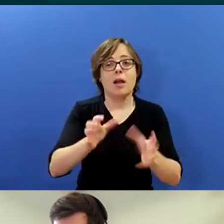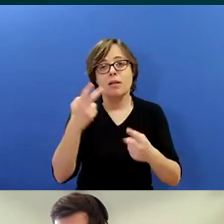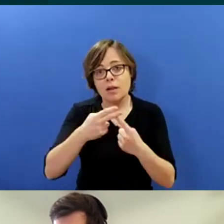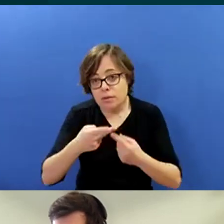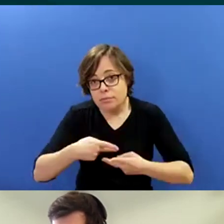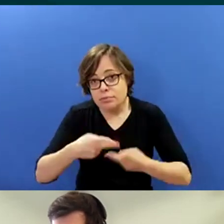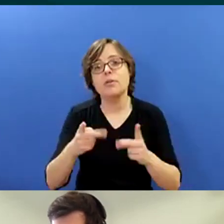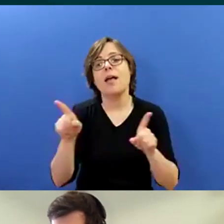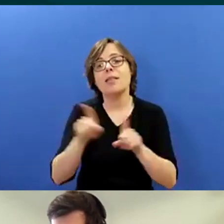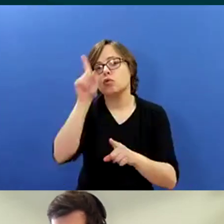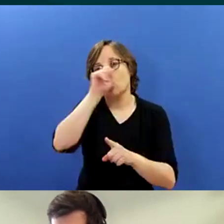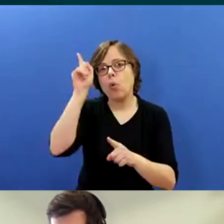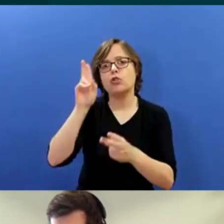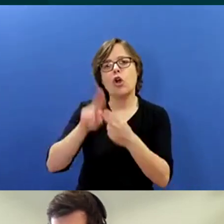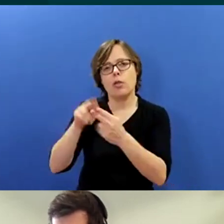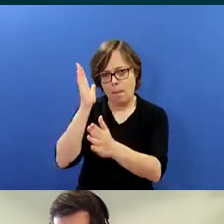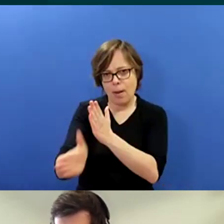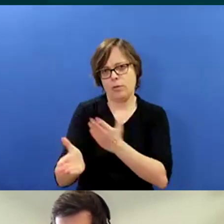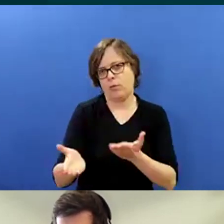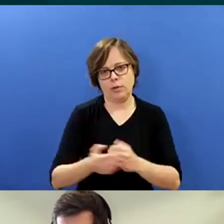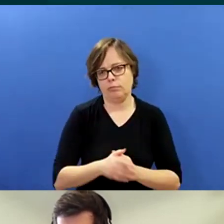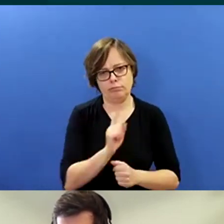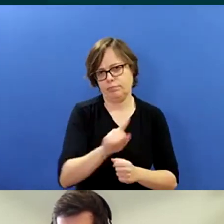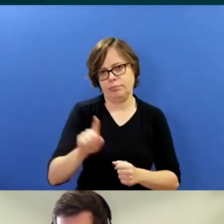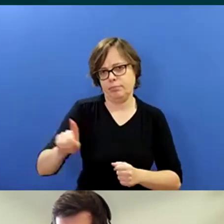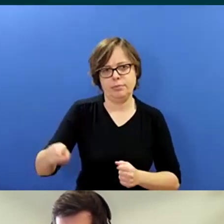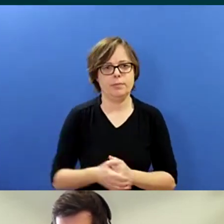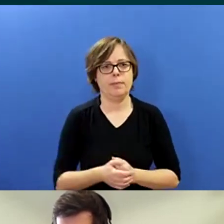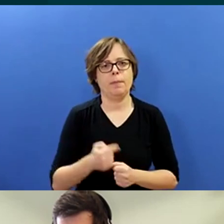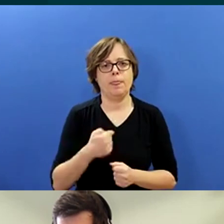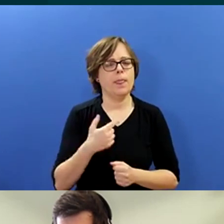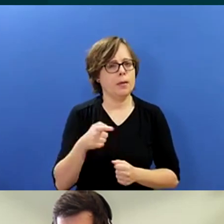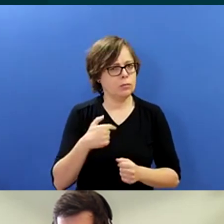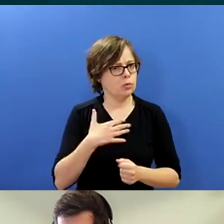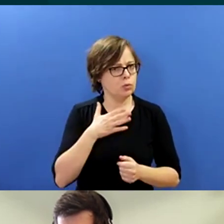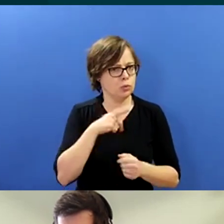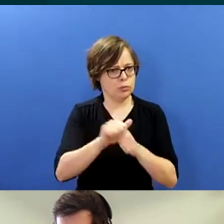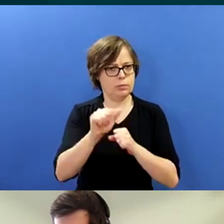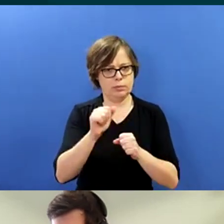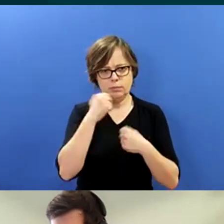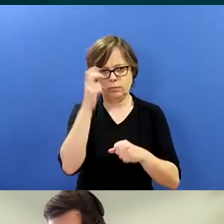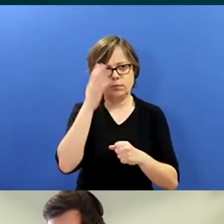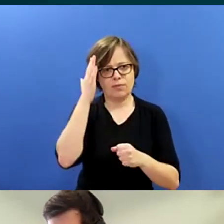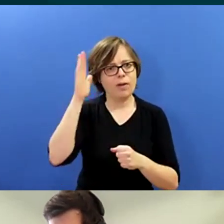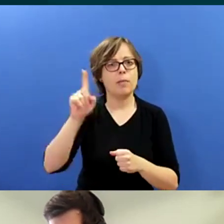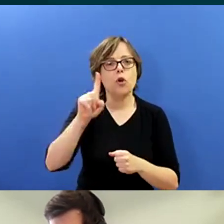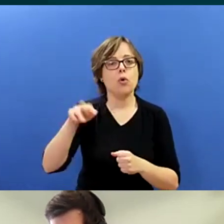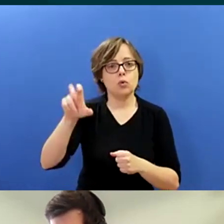people directly. But I find it very interesting, and I heard that Zurich did something like that once to